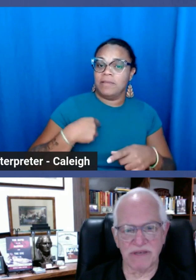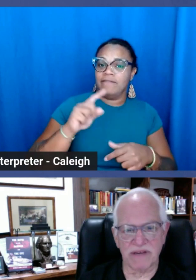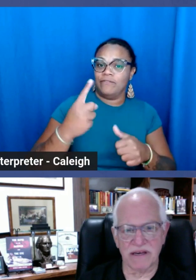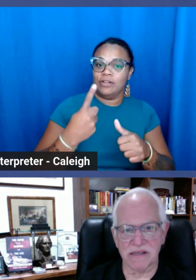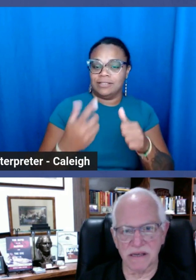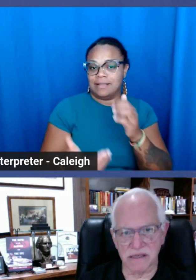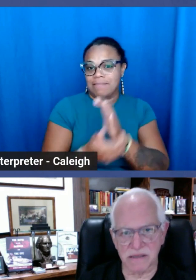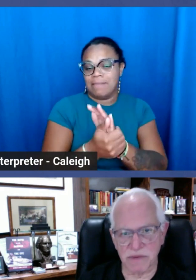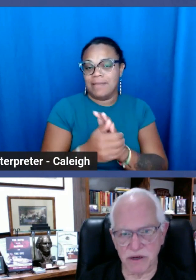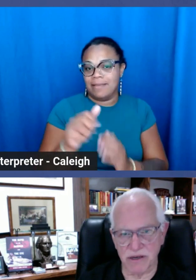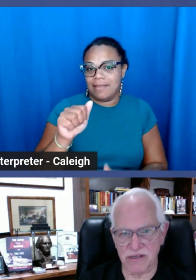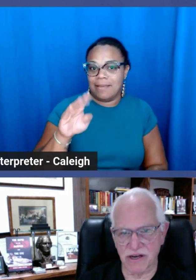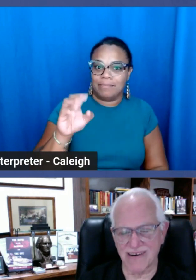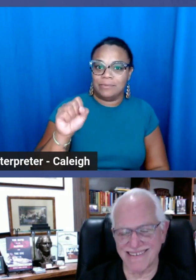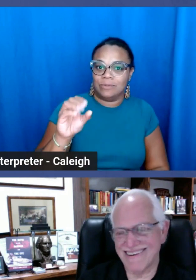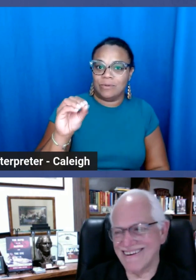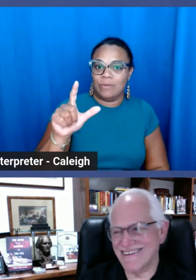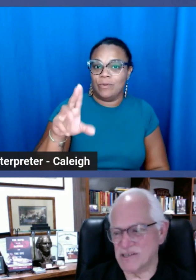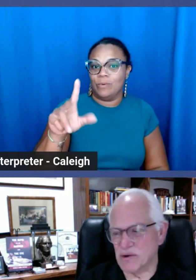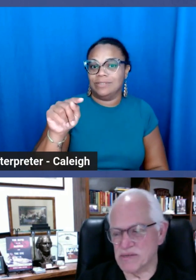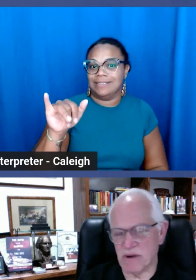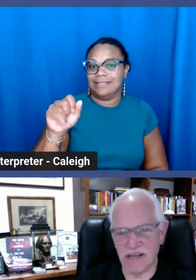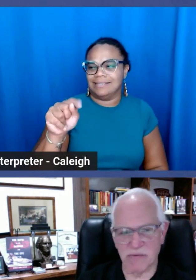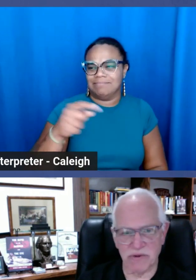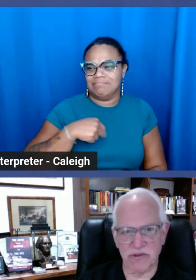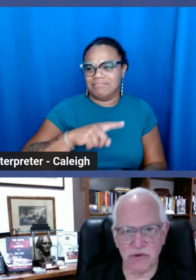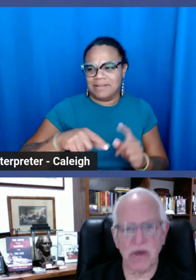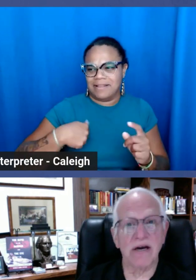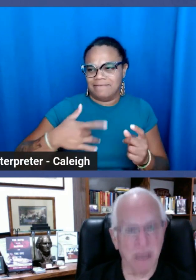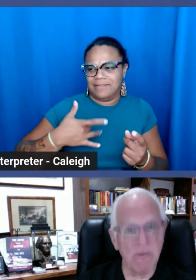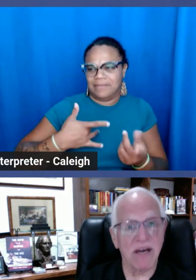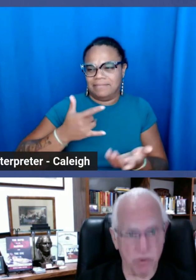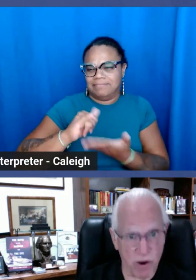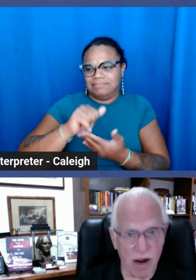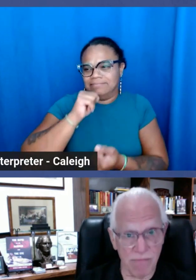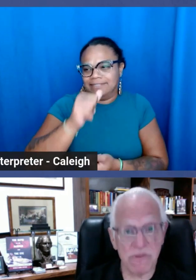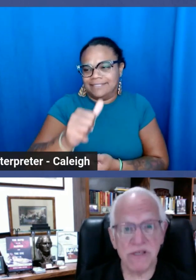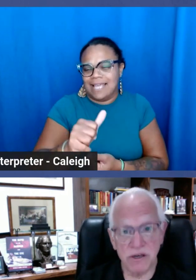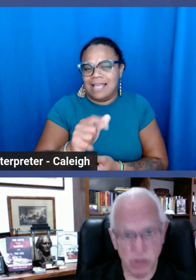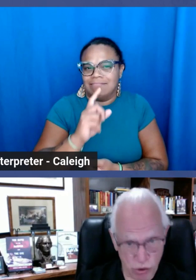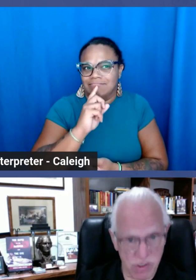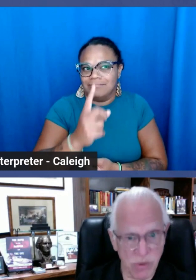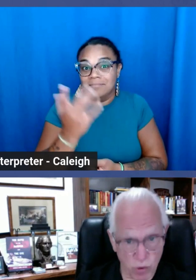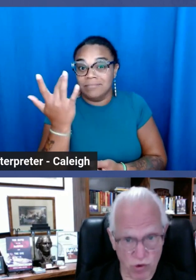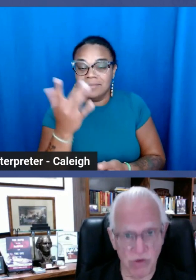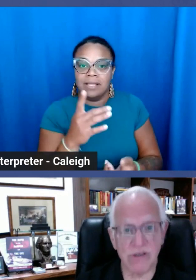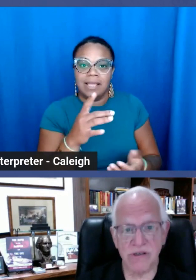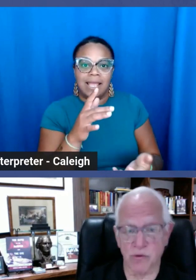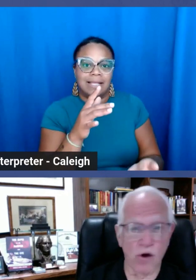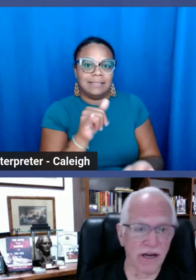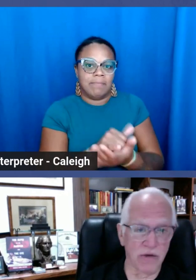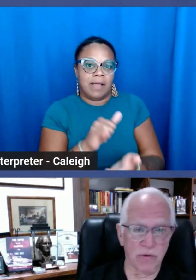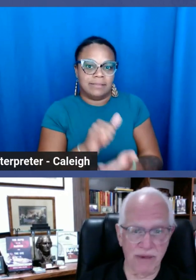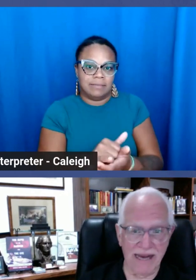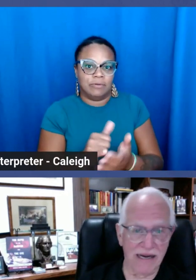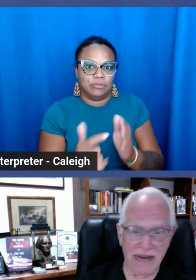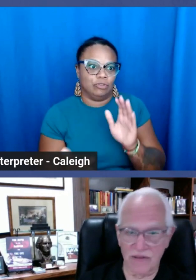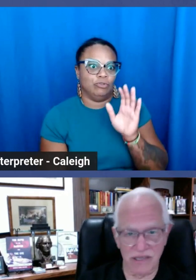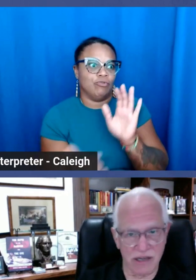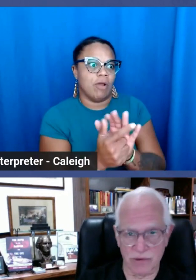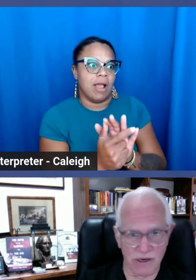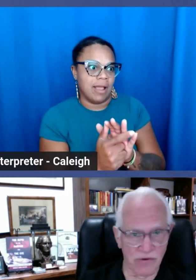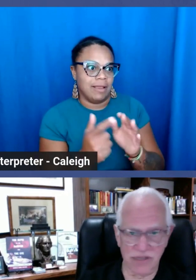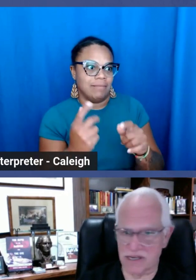don't believe they exist, because it's always possible to commit crimes using words. You walk into a bank and